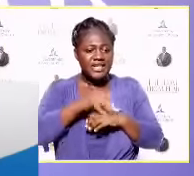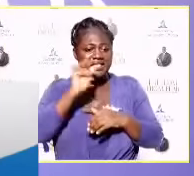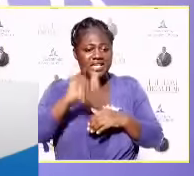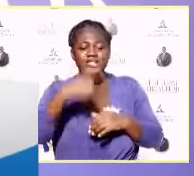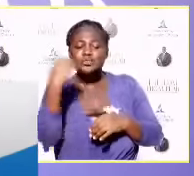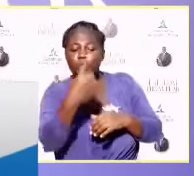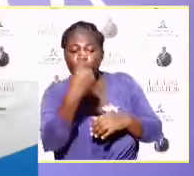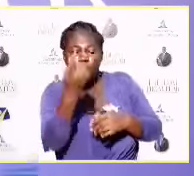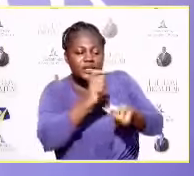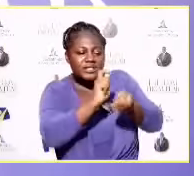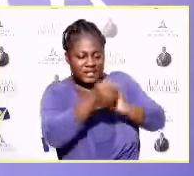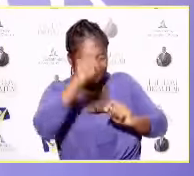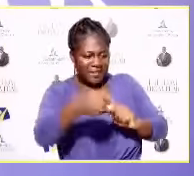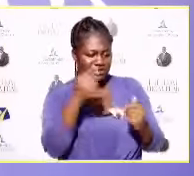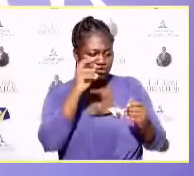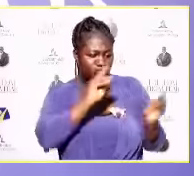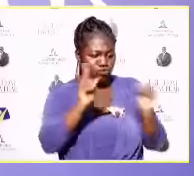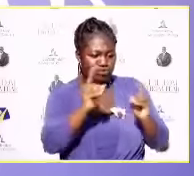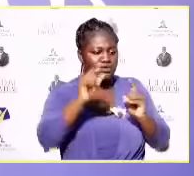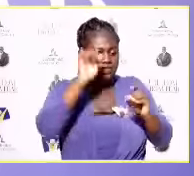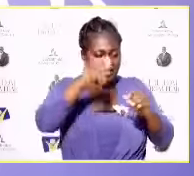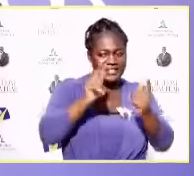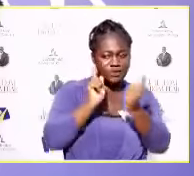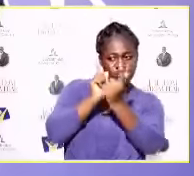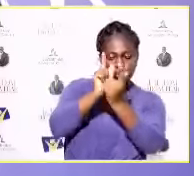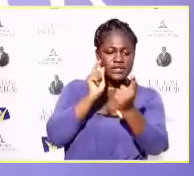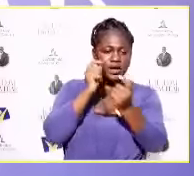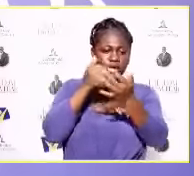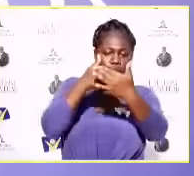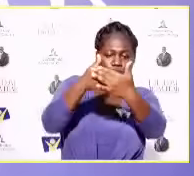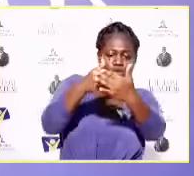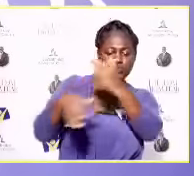make to be truly right with God.